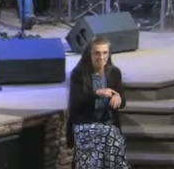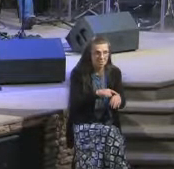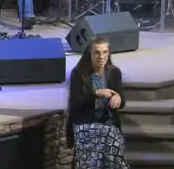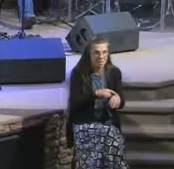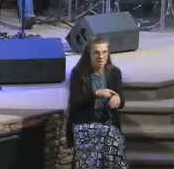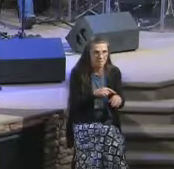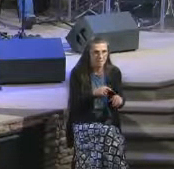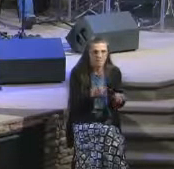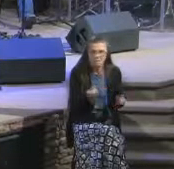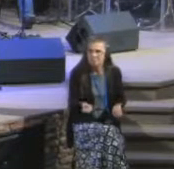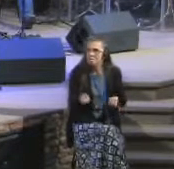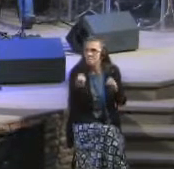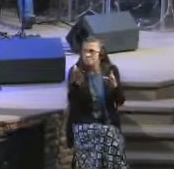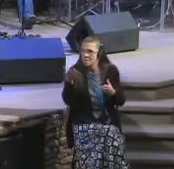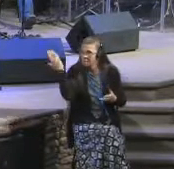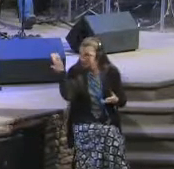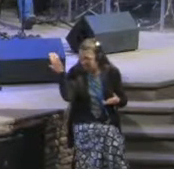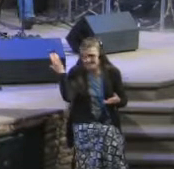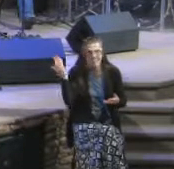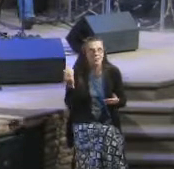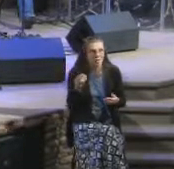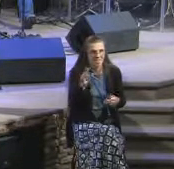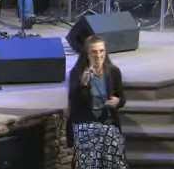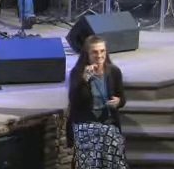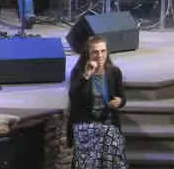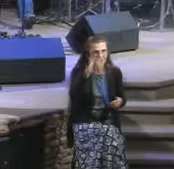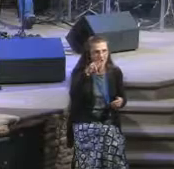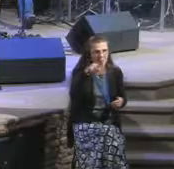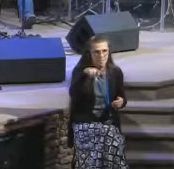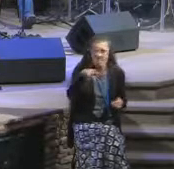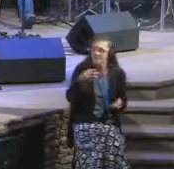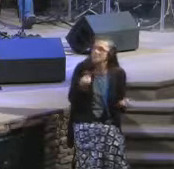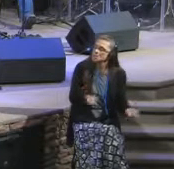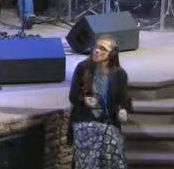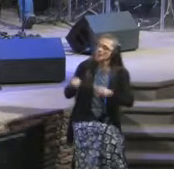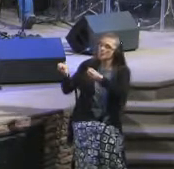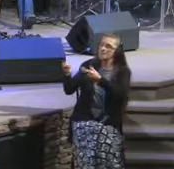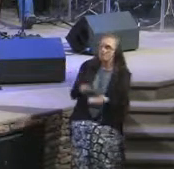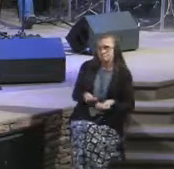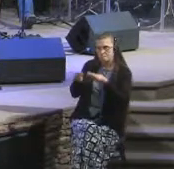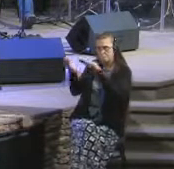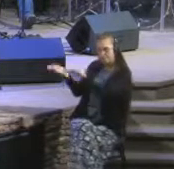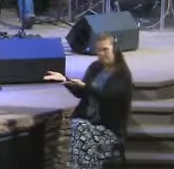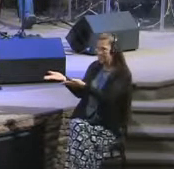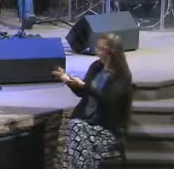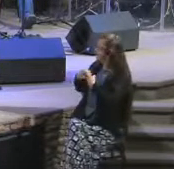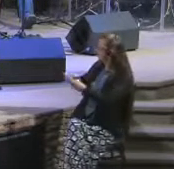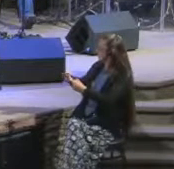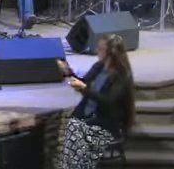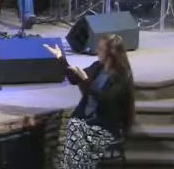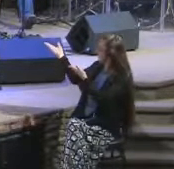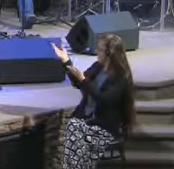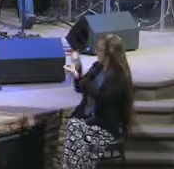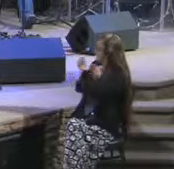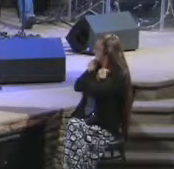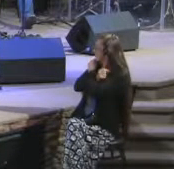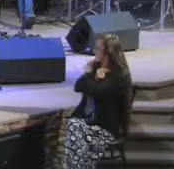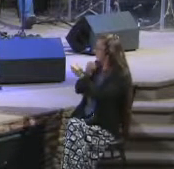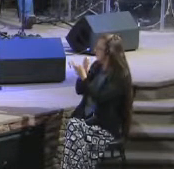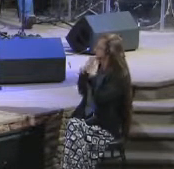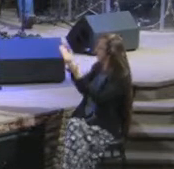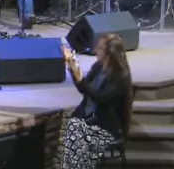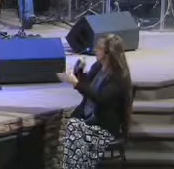Kathy and donate towards the giving of this. But pastors, we want to present to you this gift in love and appreciation so much